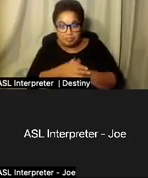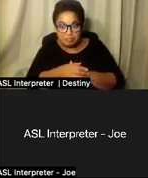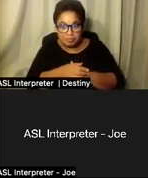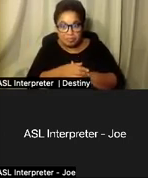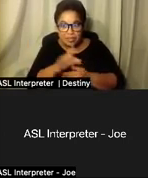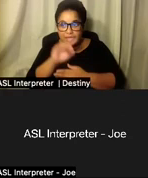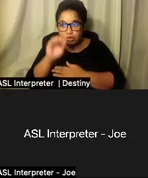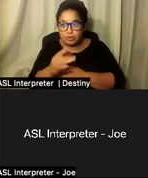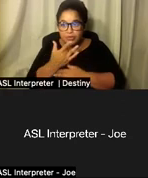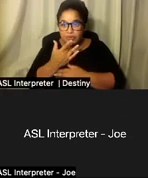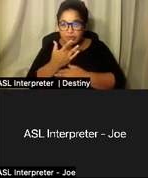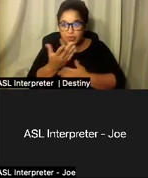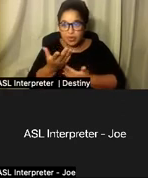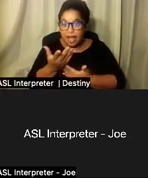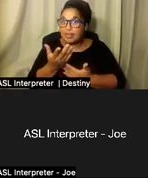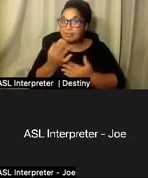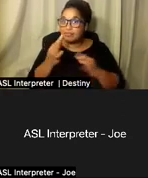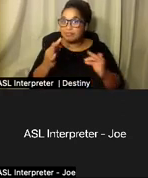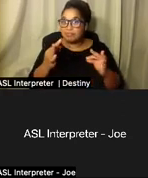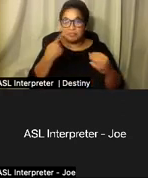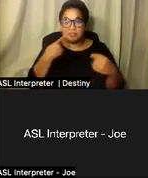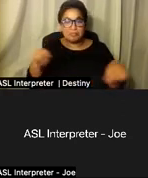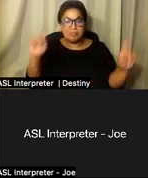80% of you. So we need, we're at 80%.